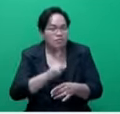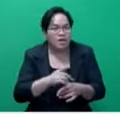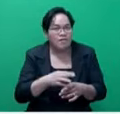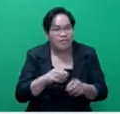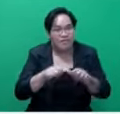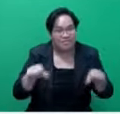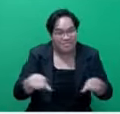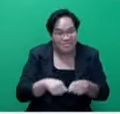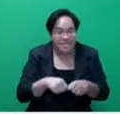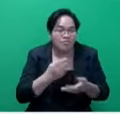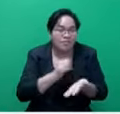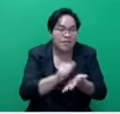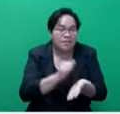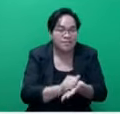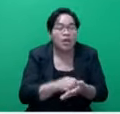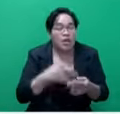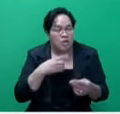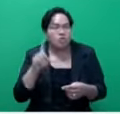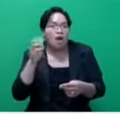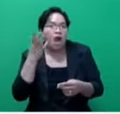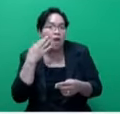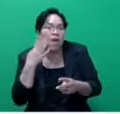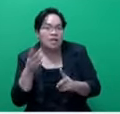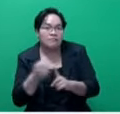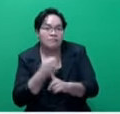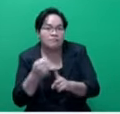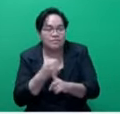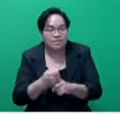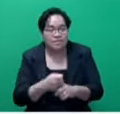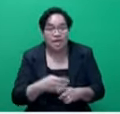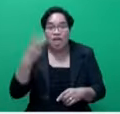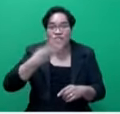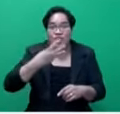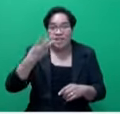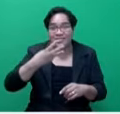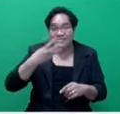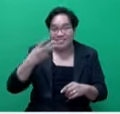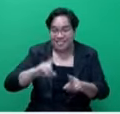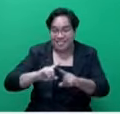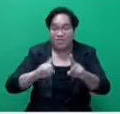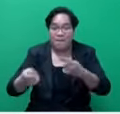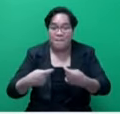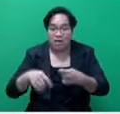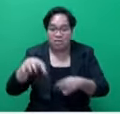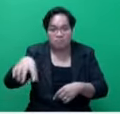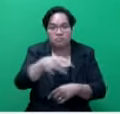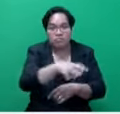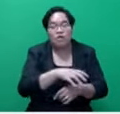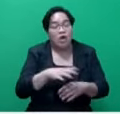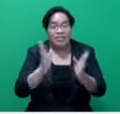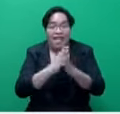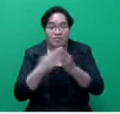preventing COVID-19. Mr. Speaker, sir, all 13 municipal councils stand ready to assist in